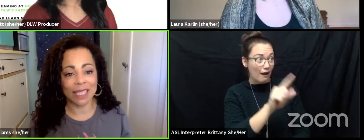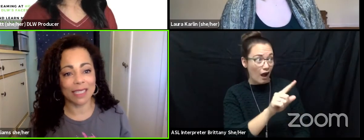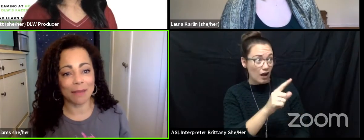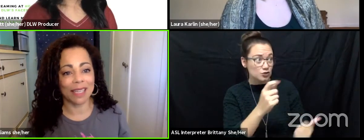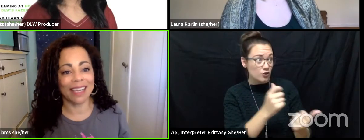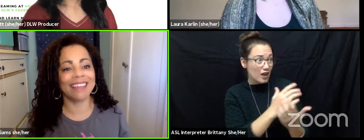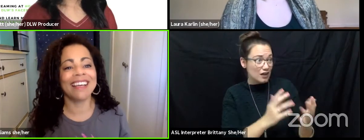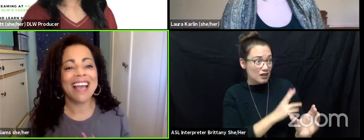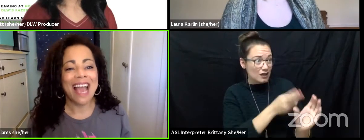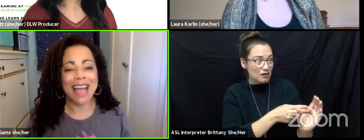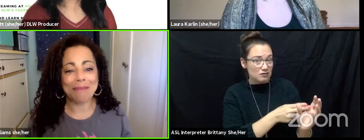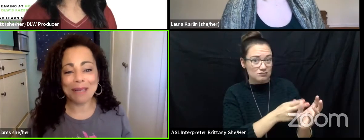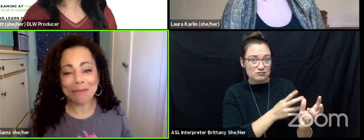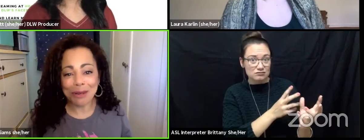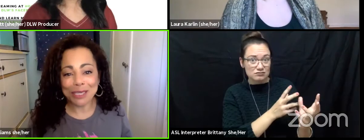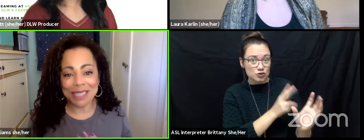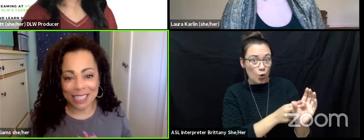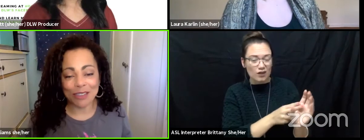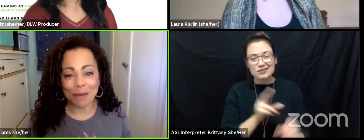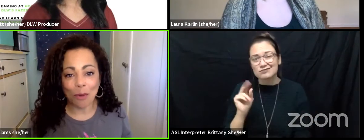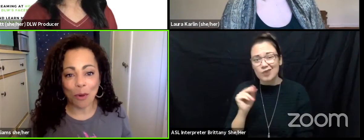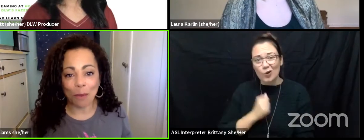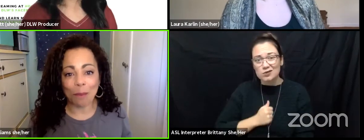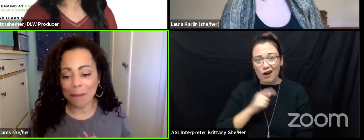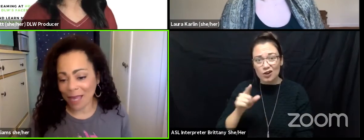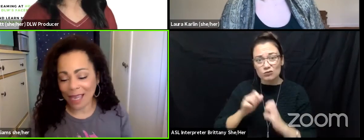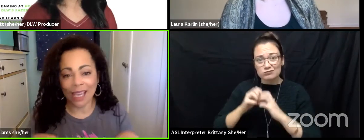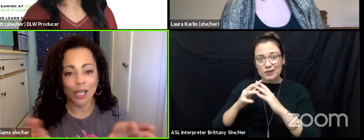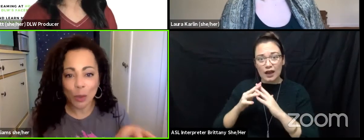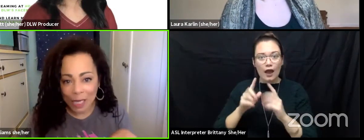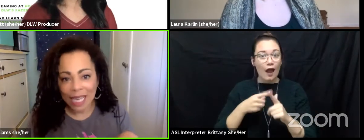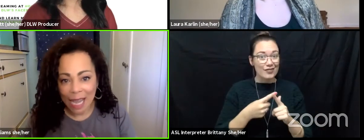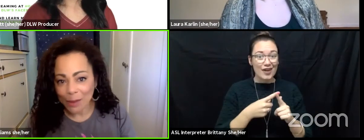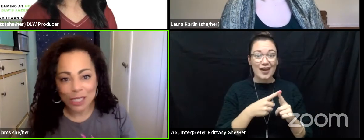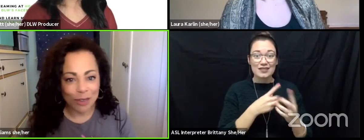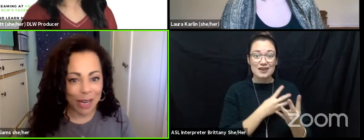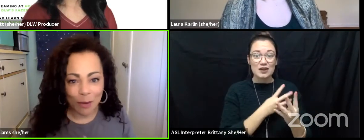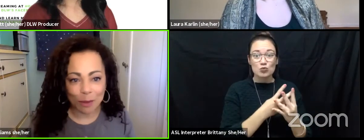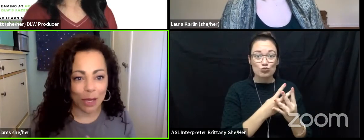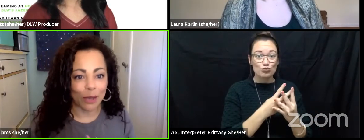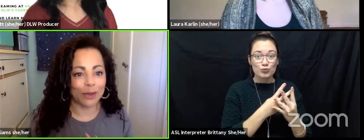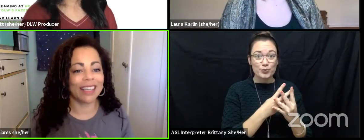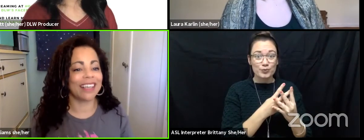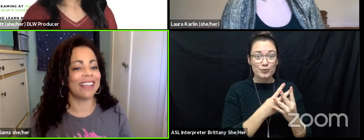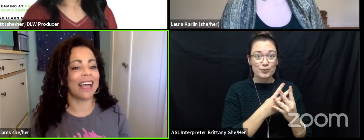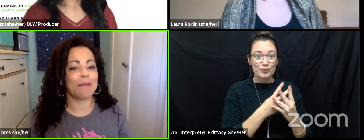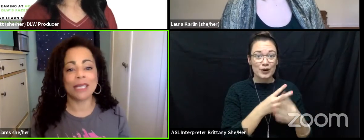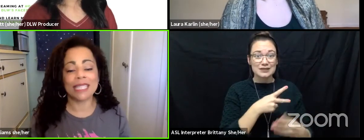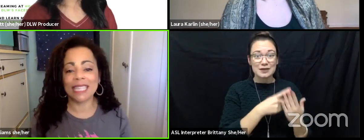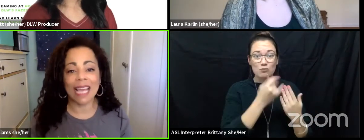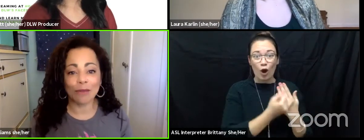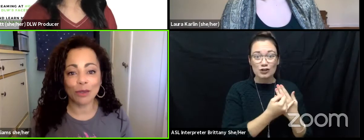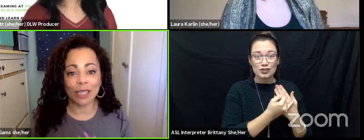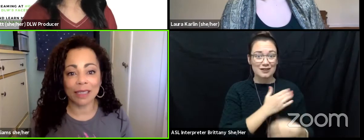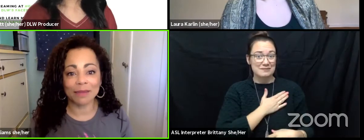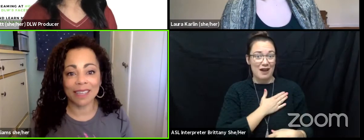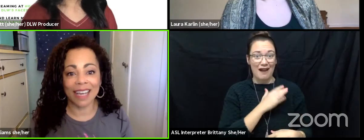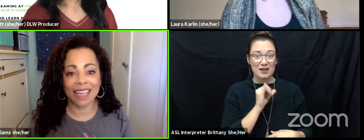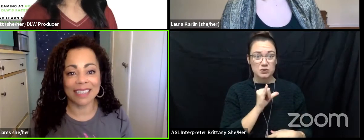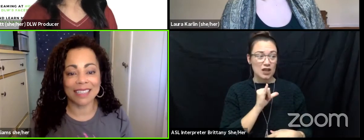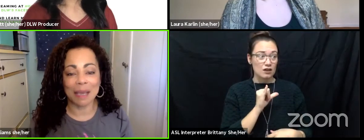please invent something. And the prison project was literally born by me Googling. I was straight off the boat, like prisons in